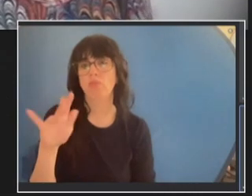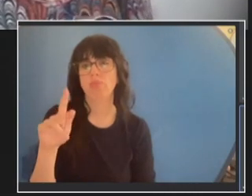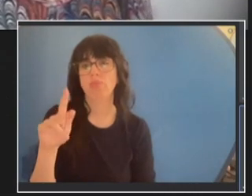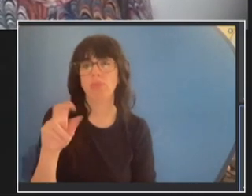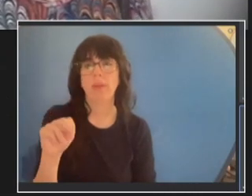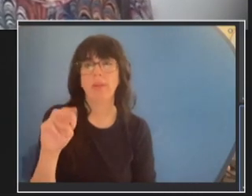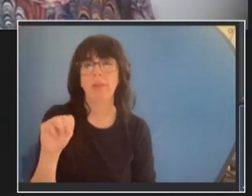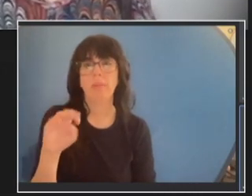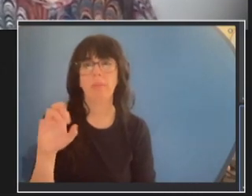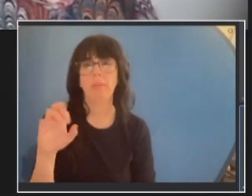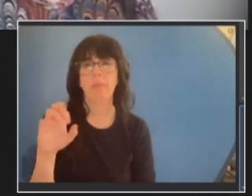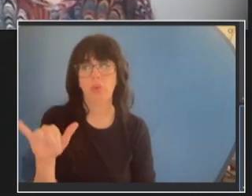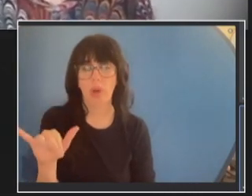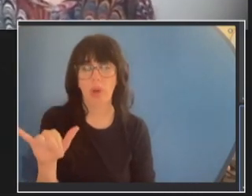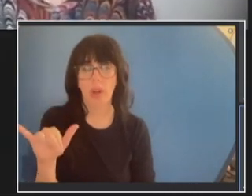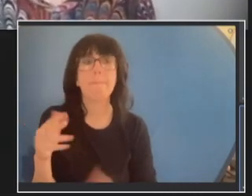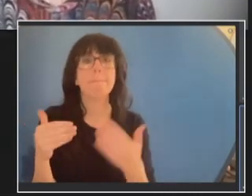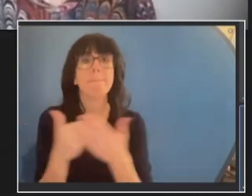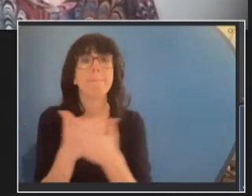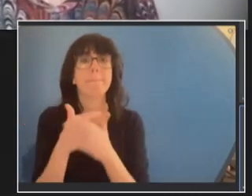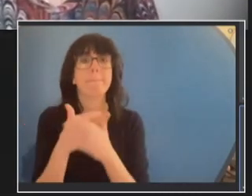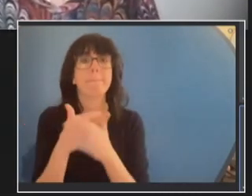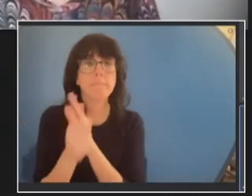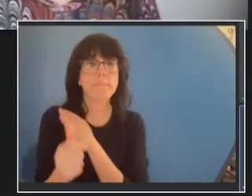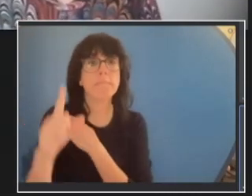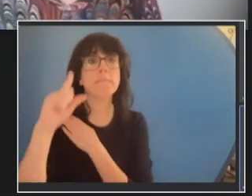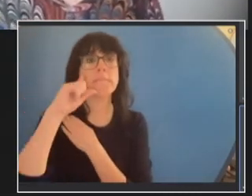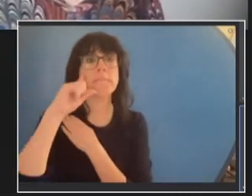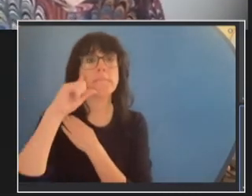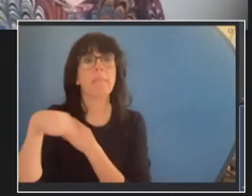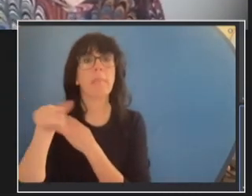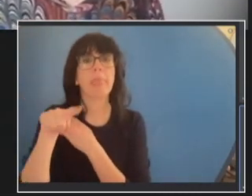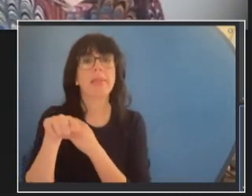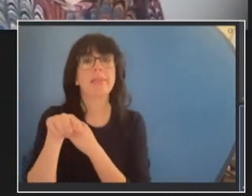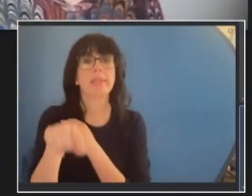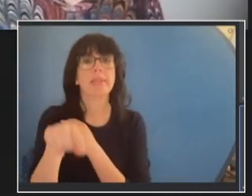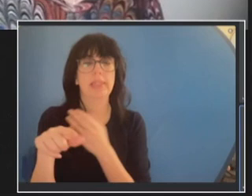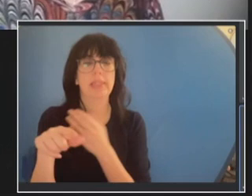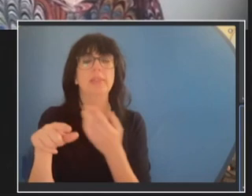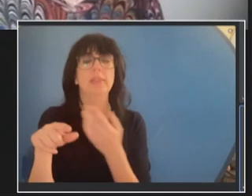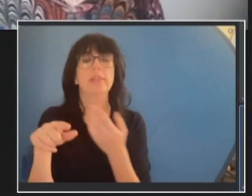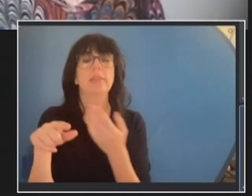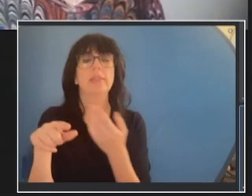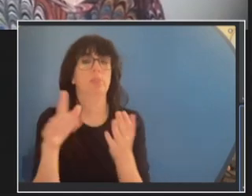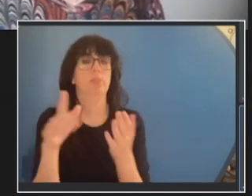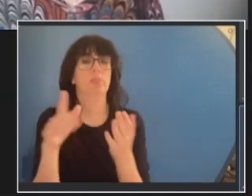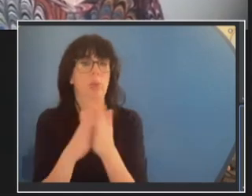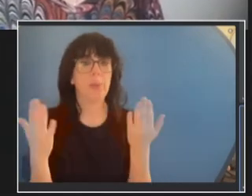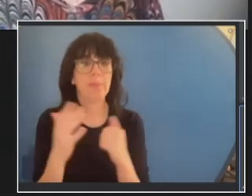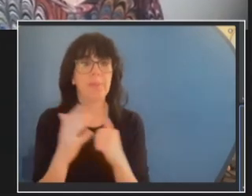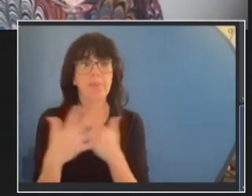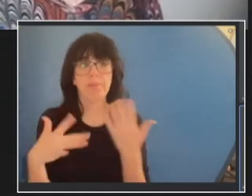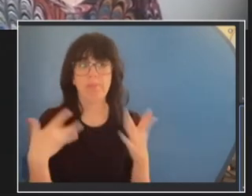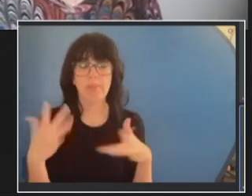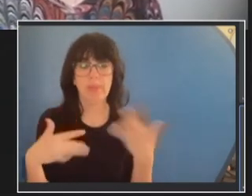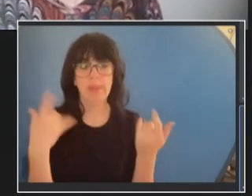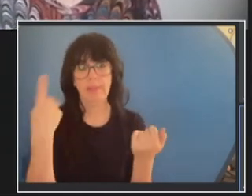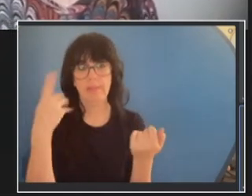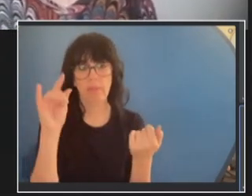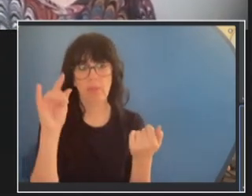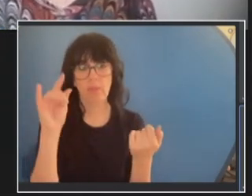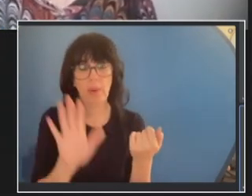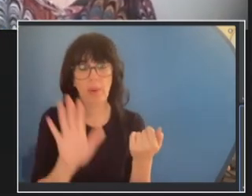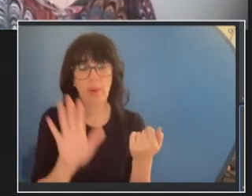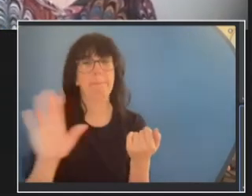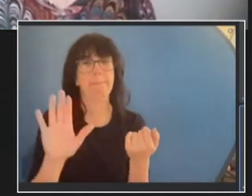is a new talent. I think this is his debut book. And I'm really excited for him. And I just love the